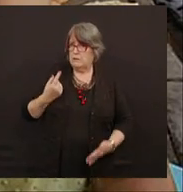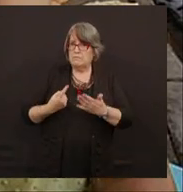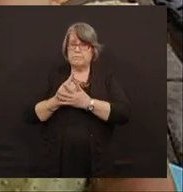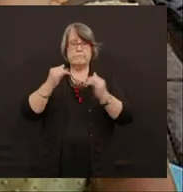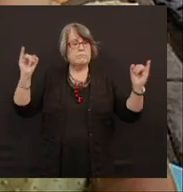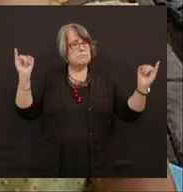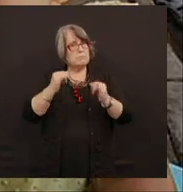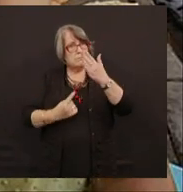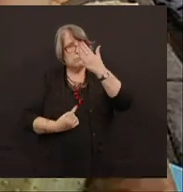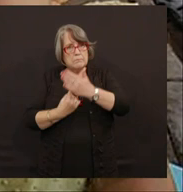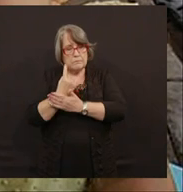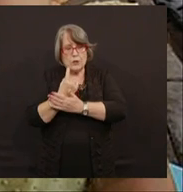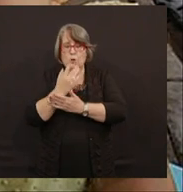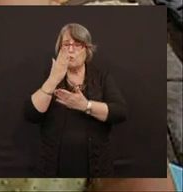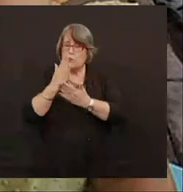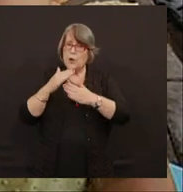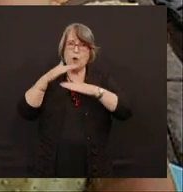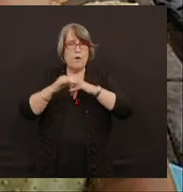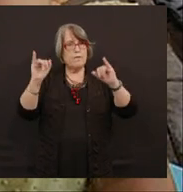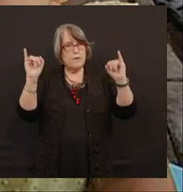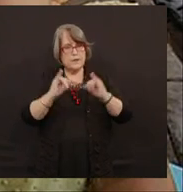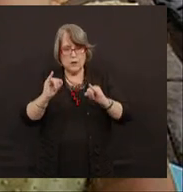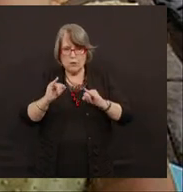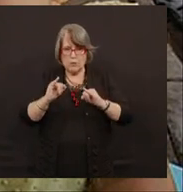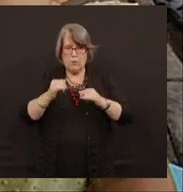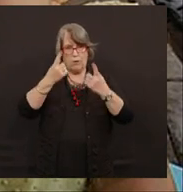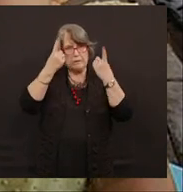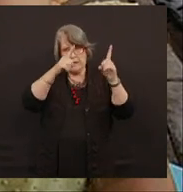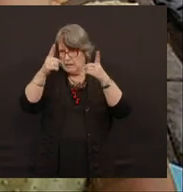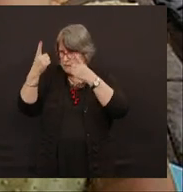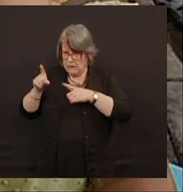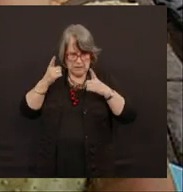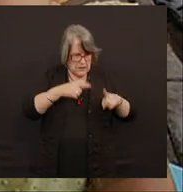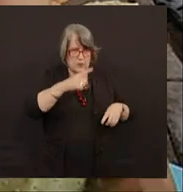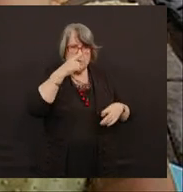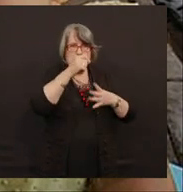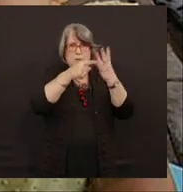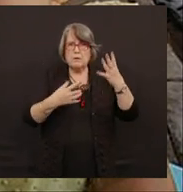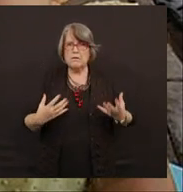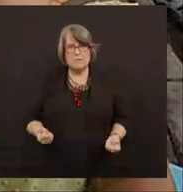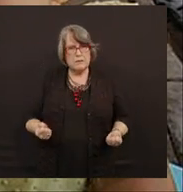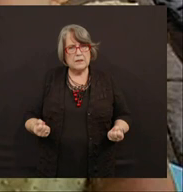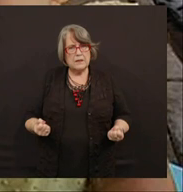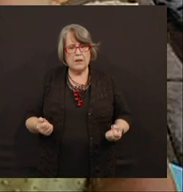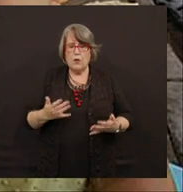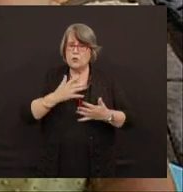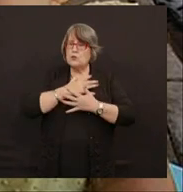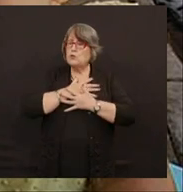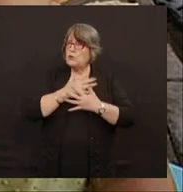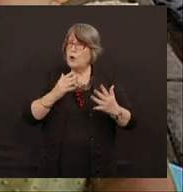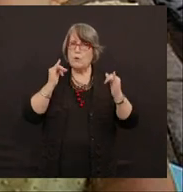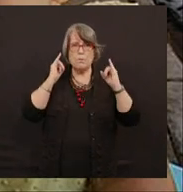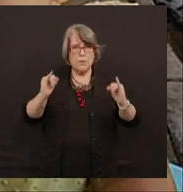outrage about the terrible, needless, preventable deaths of people with disability, the shocking waste,